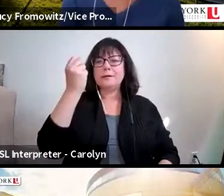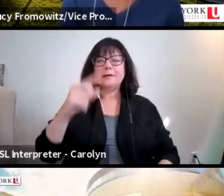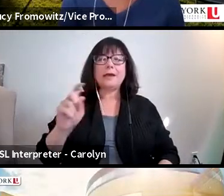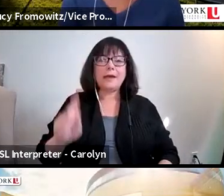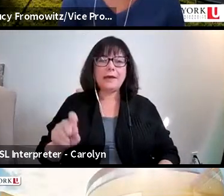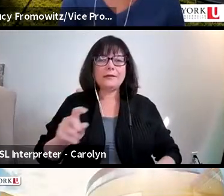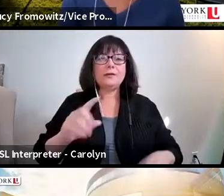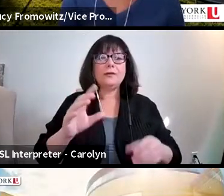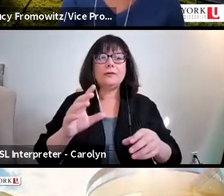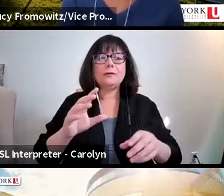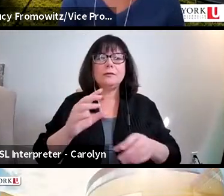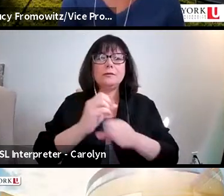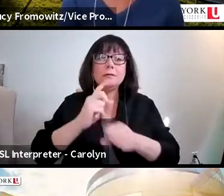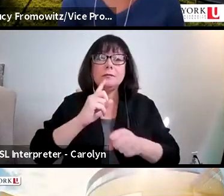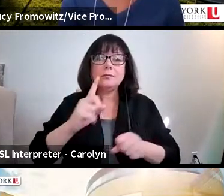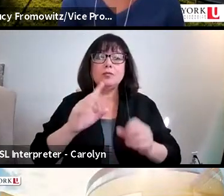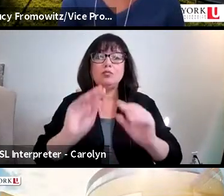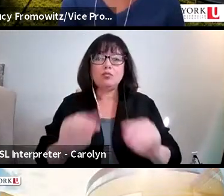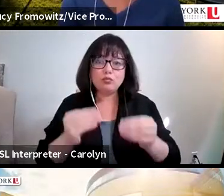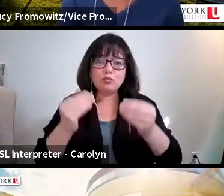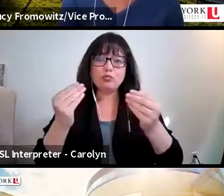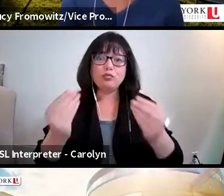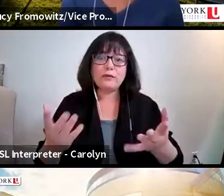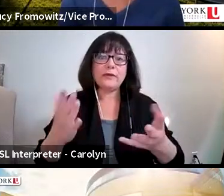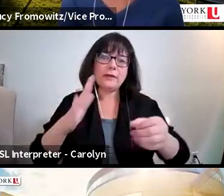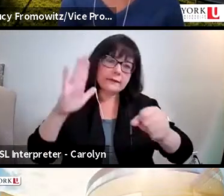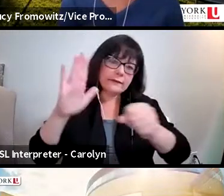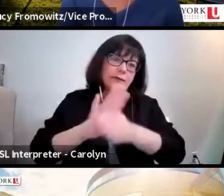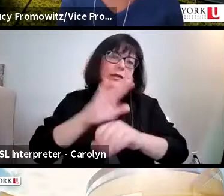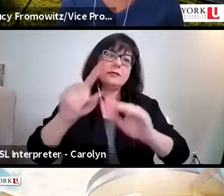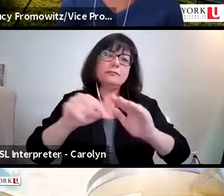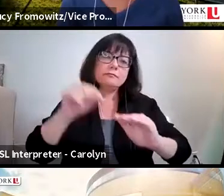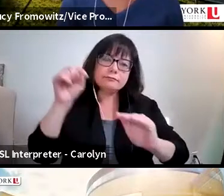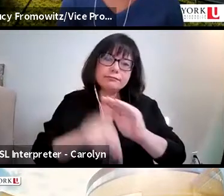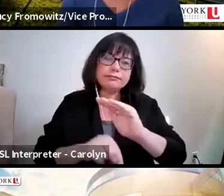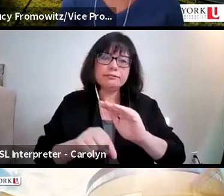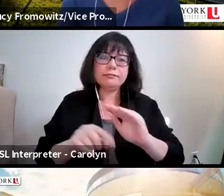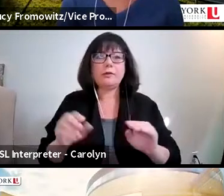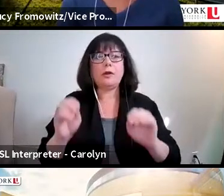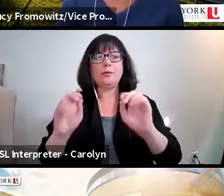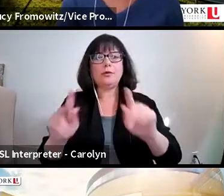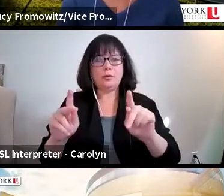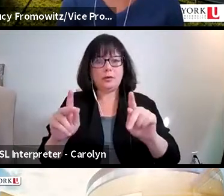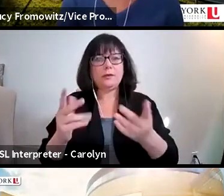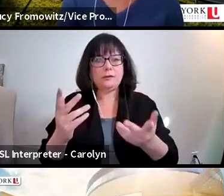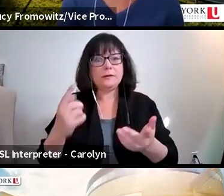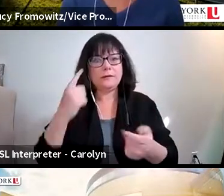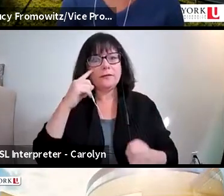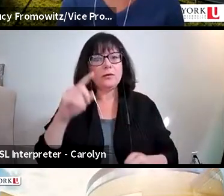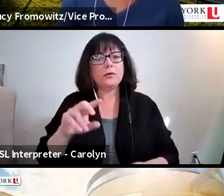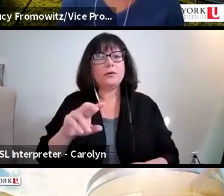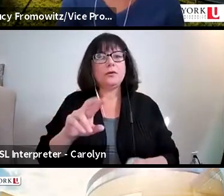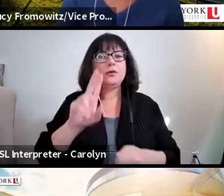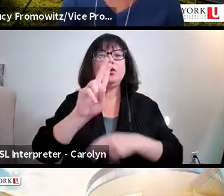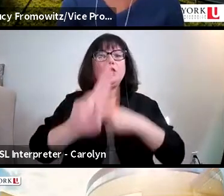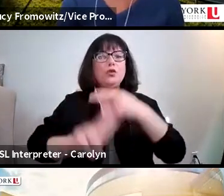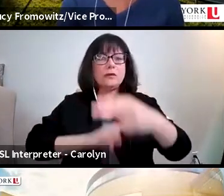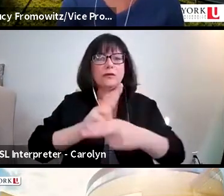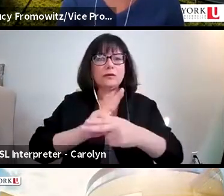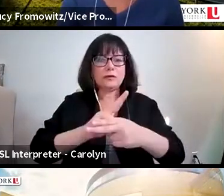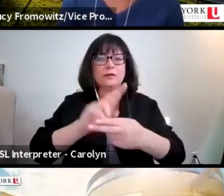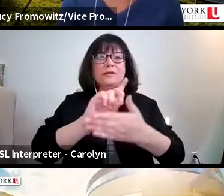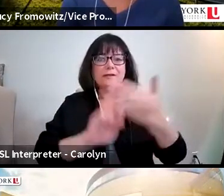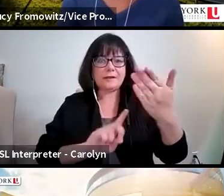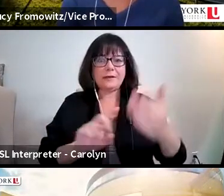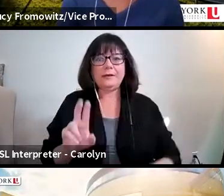ensure that we continue to move forward with our own plans for universal design and a fulsome response to the new AODA